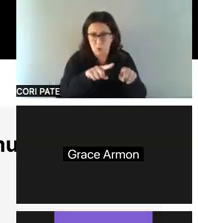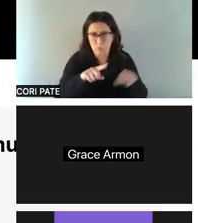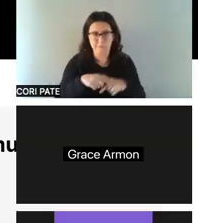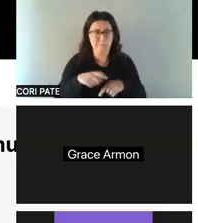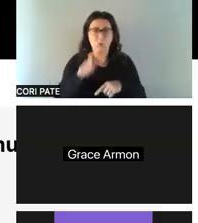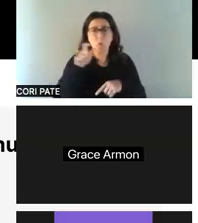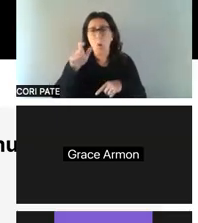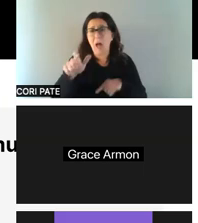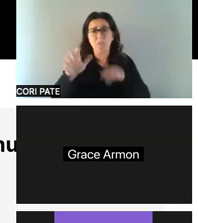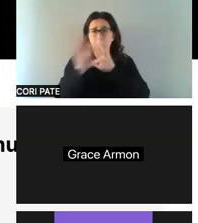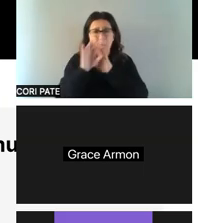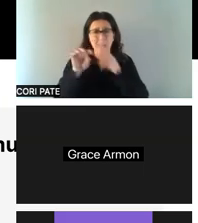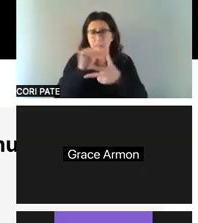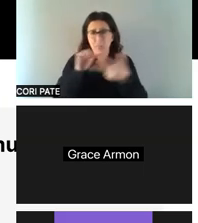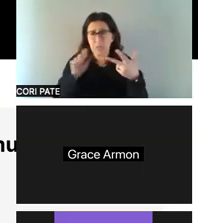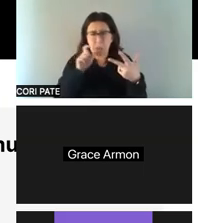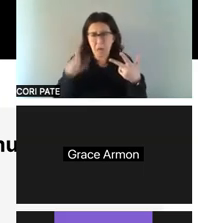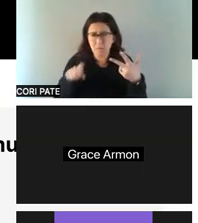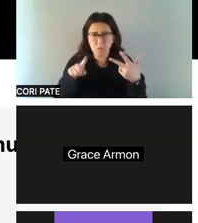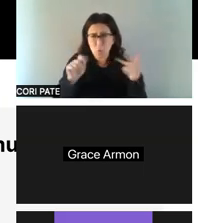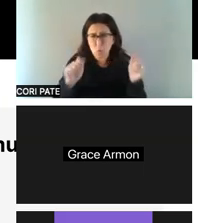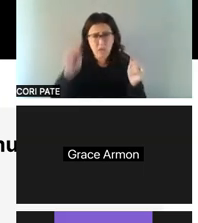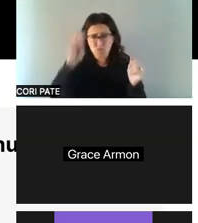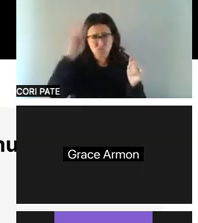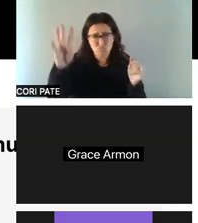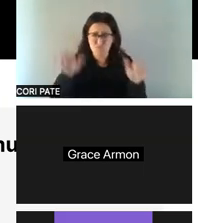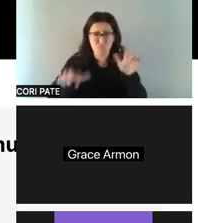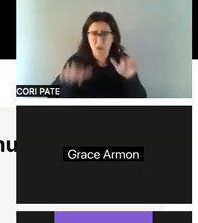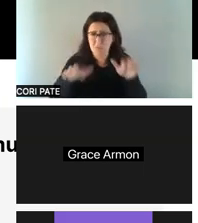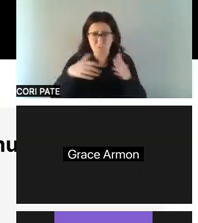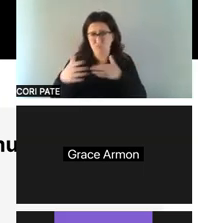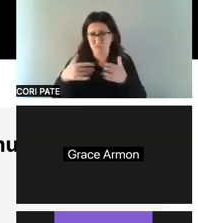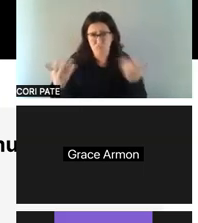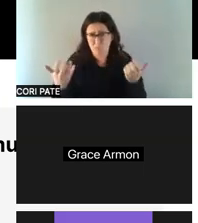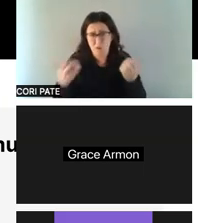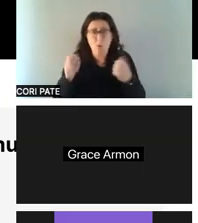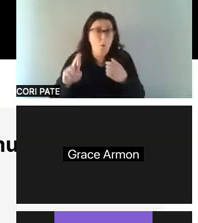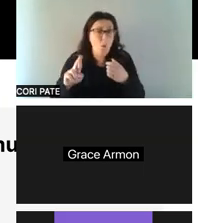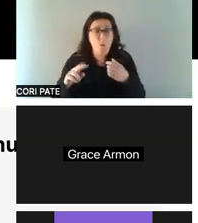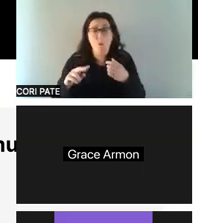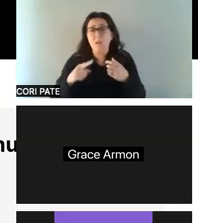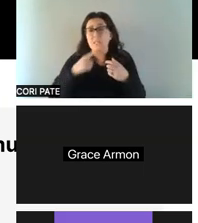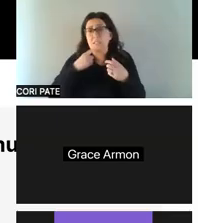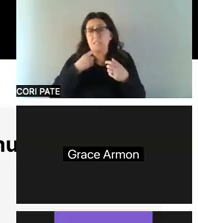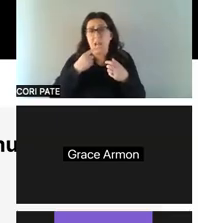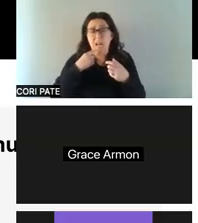from these 3 things. You could say anything. This could also be a place where you say what is not